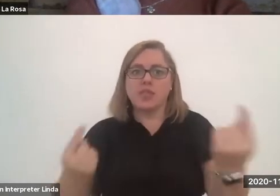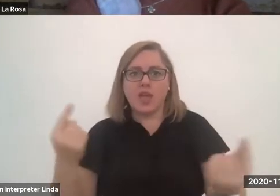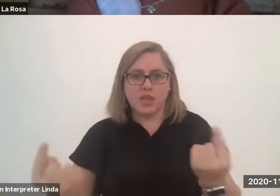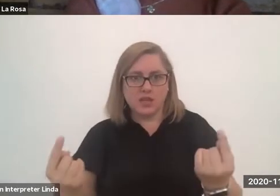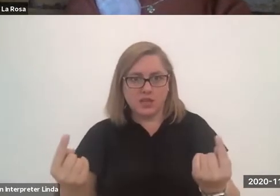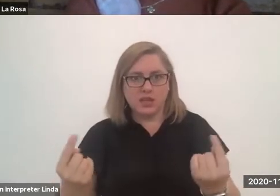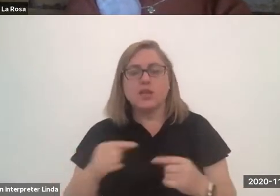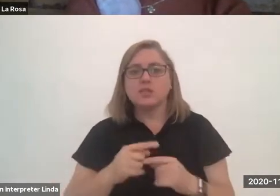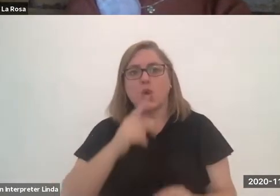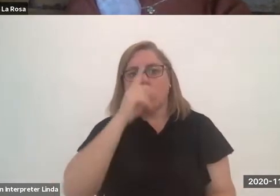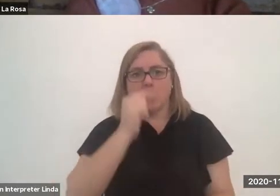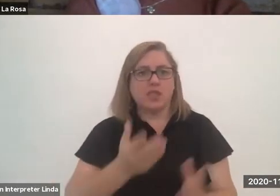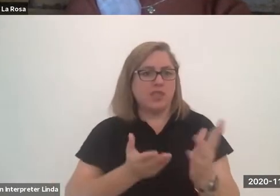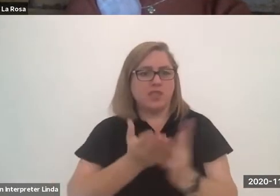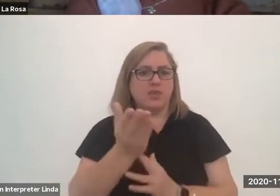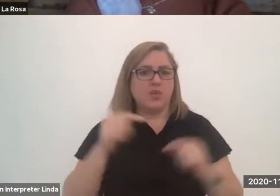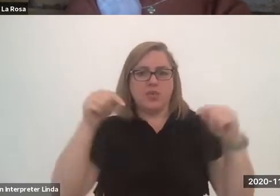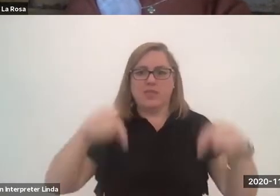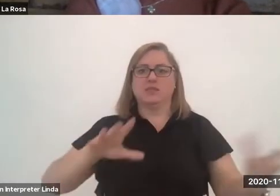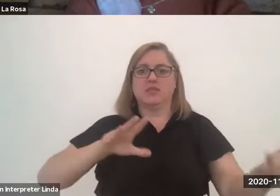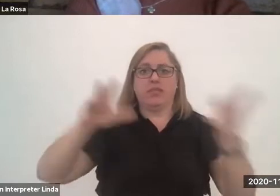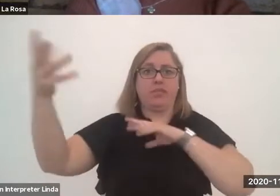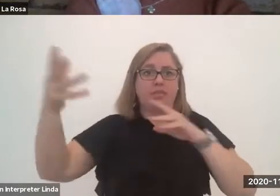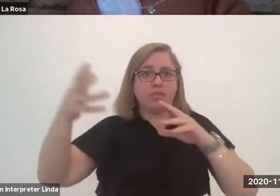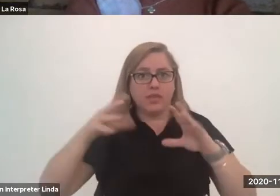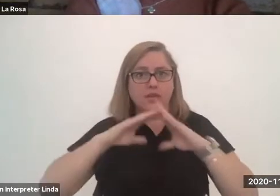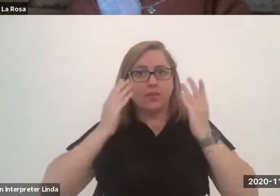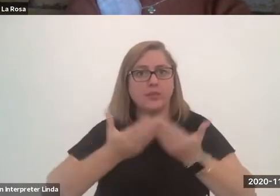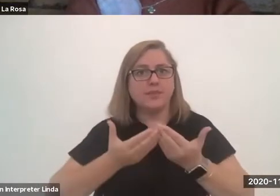whole fiasco, this whole process. But